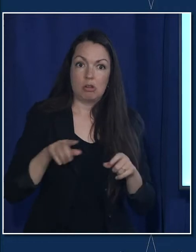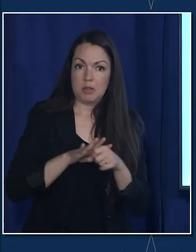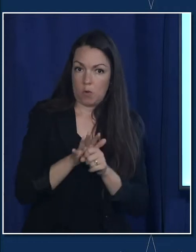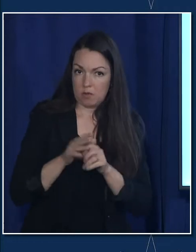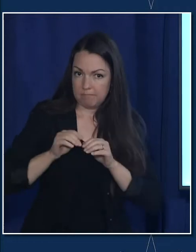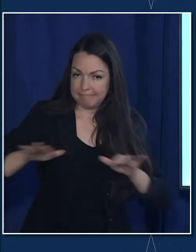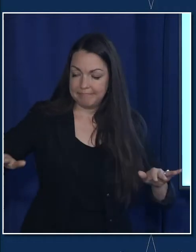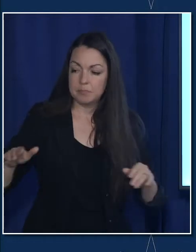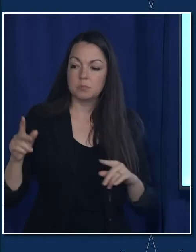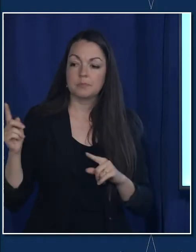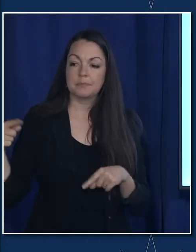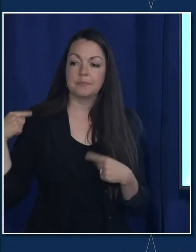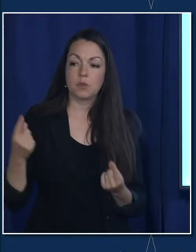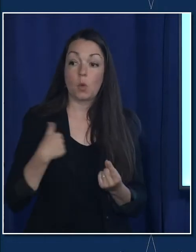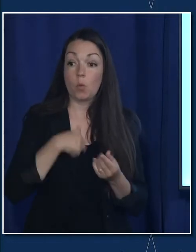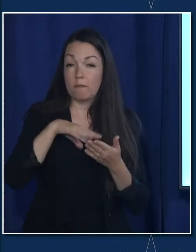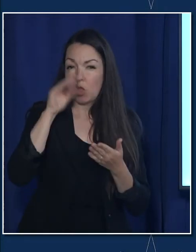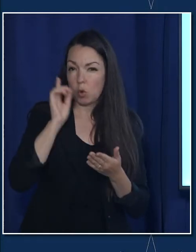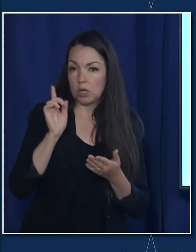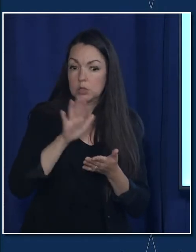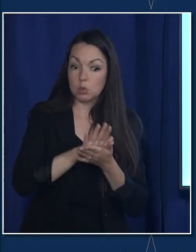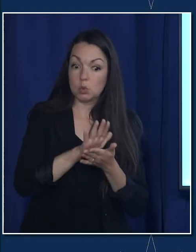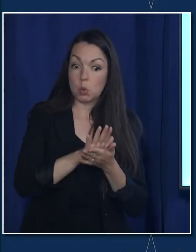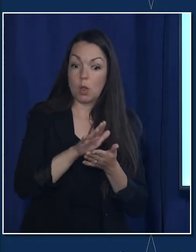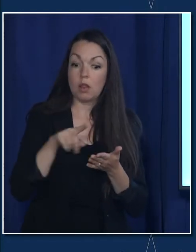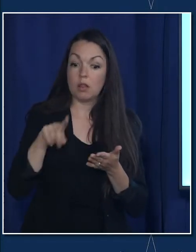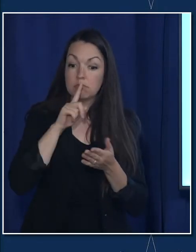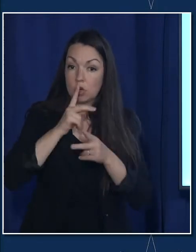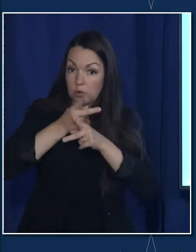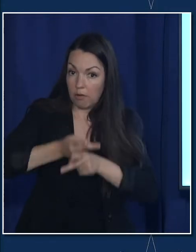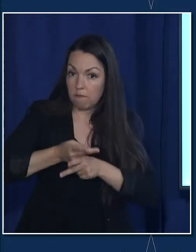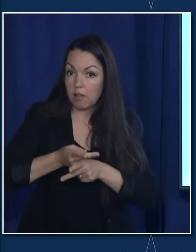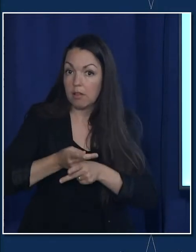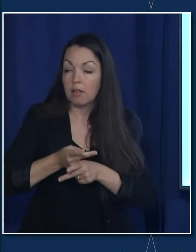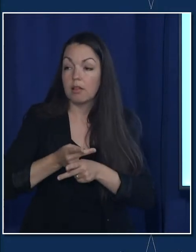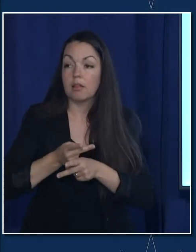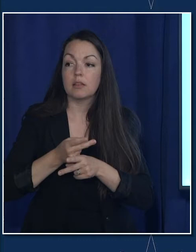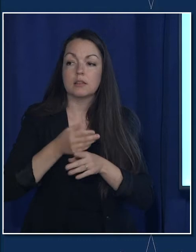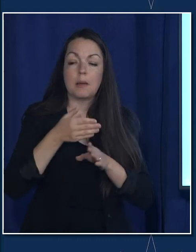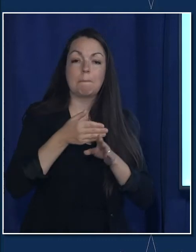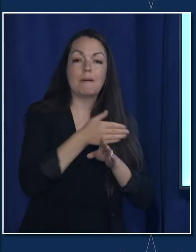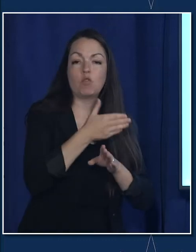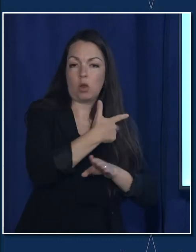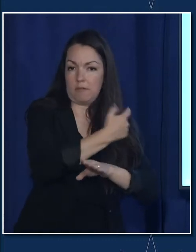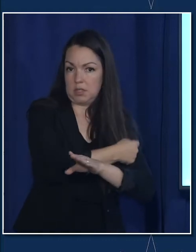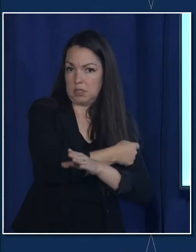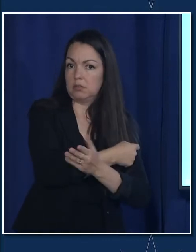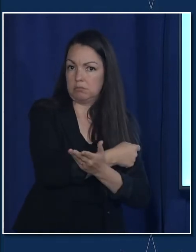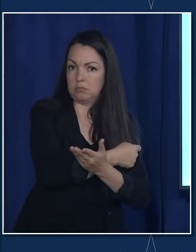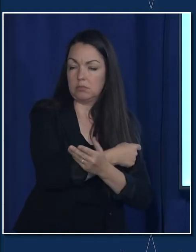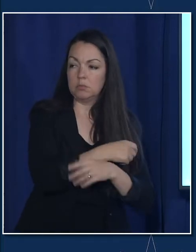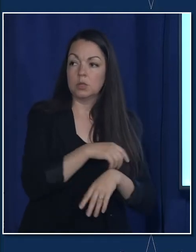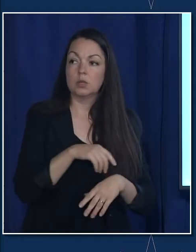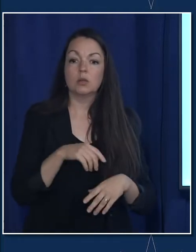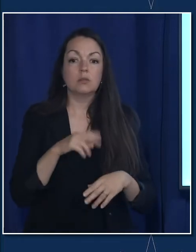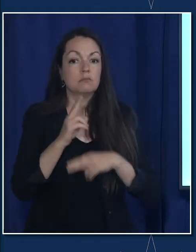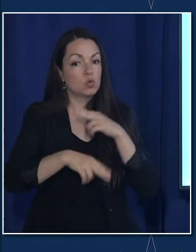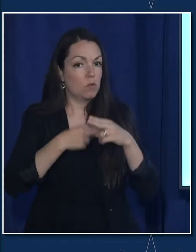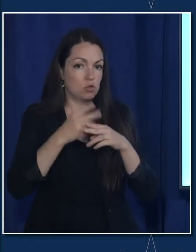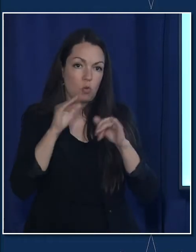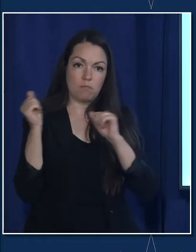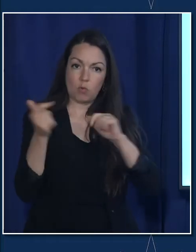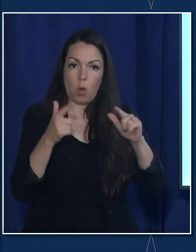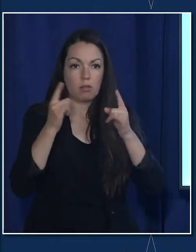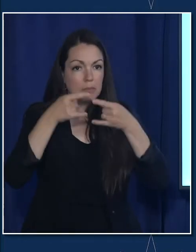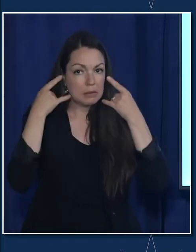where schools are being careful about COVID, meaning prior to having a vaccine available, the universal masking, and